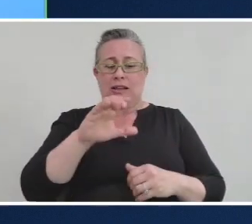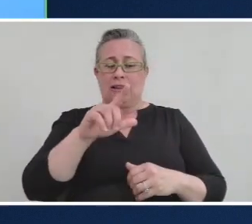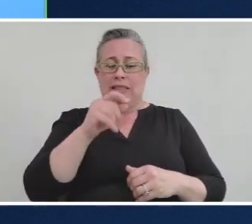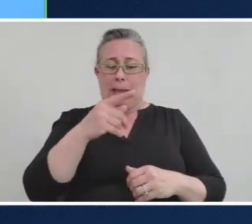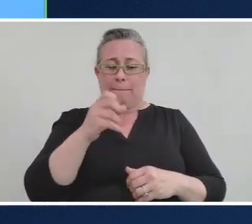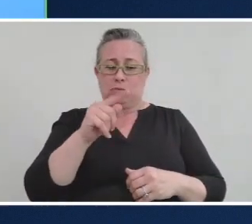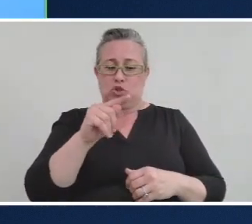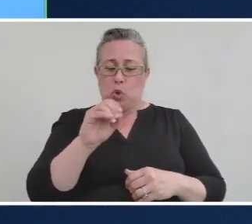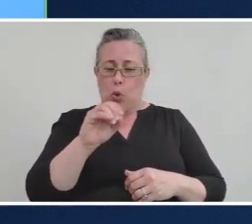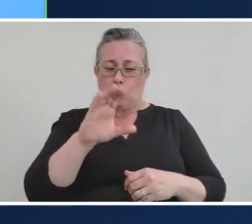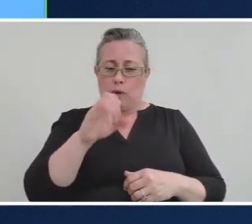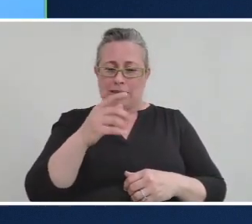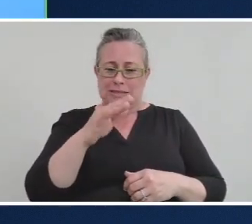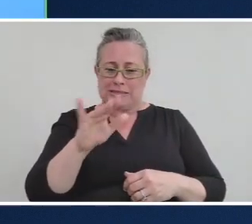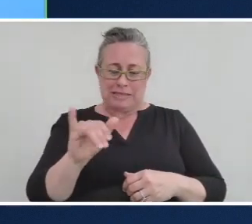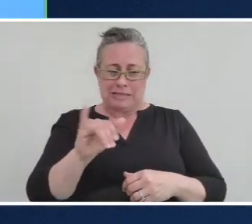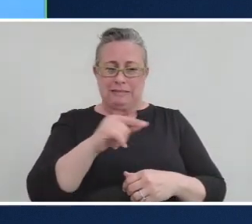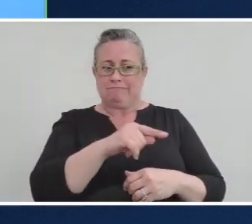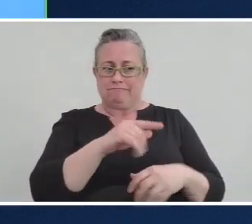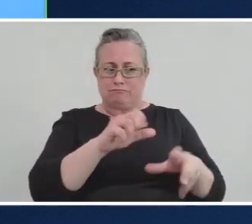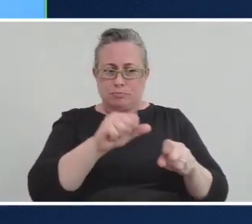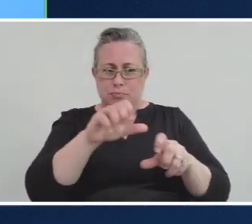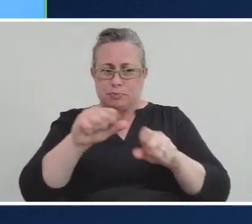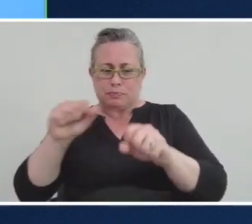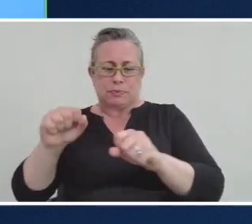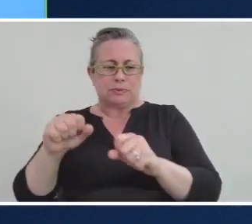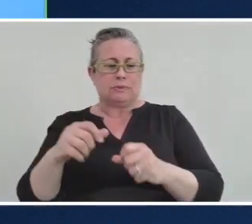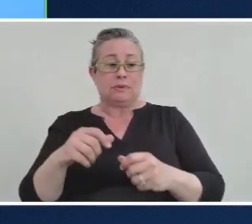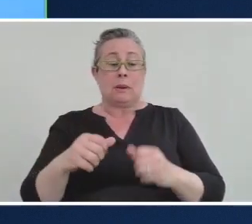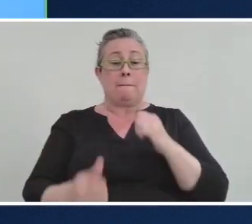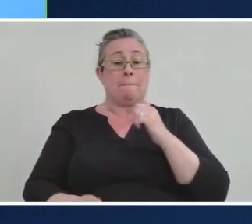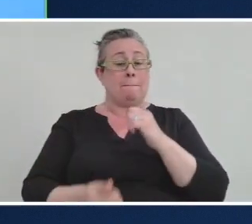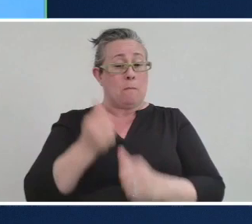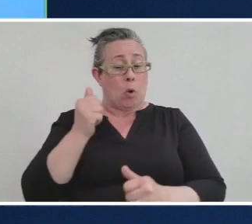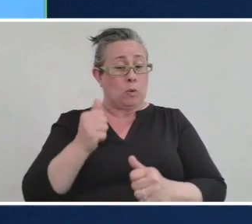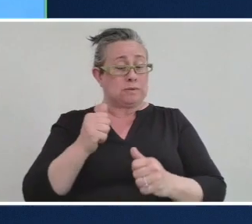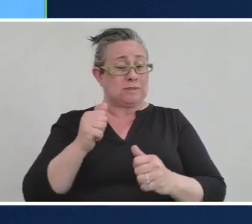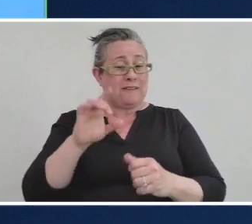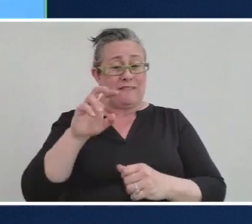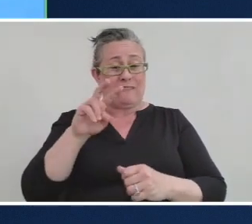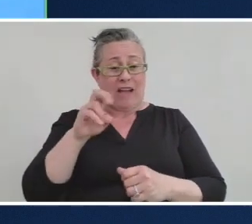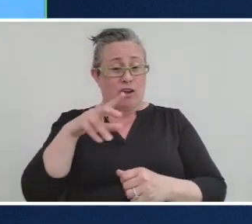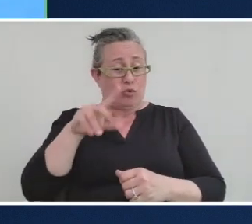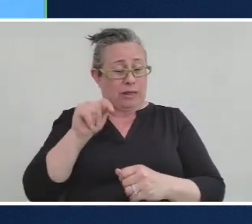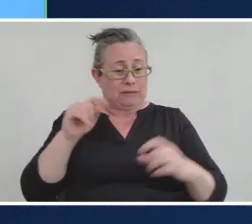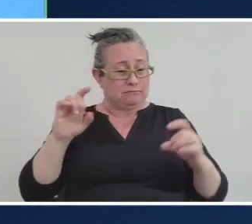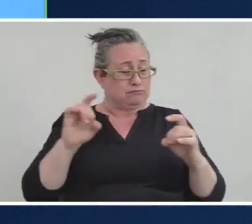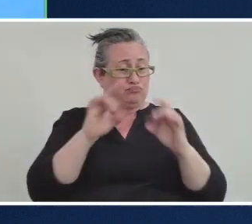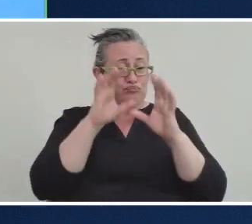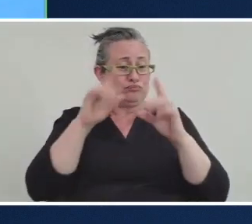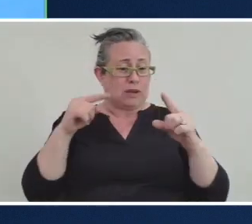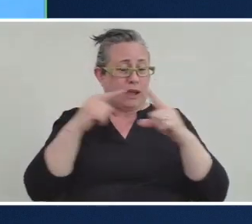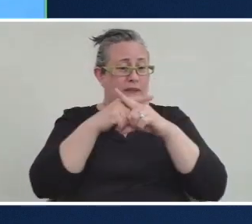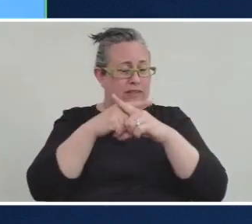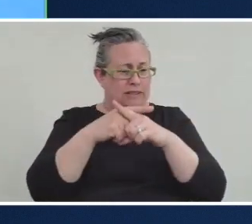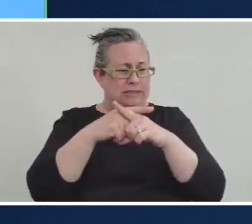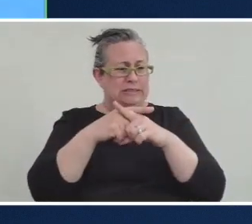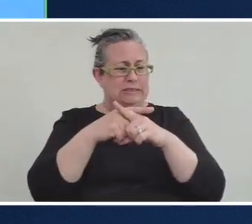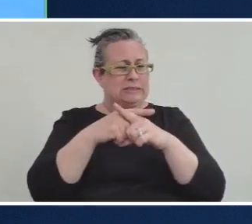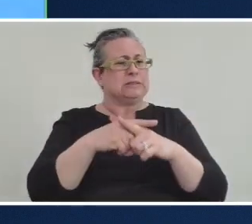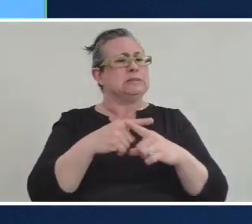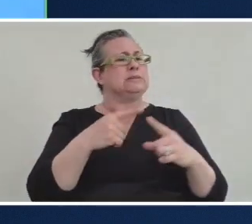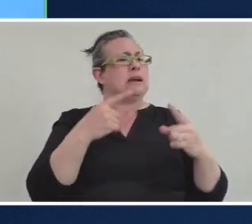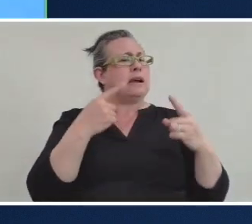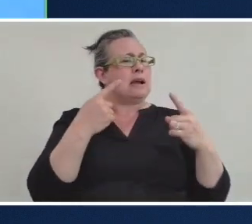global level, because most of those violent conflicts, those wars that we have today across the world, are fueled